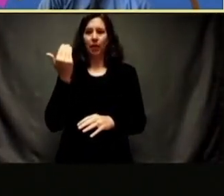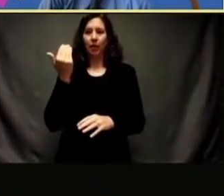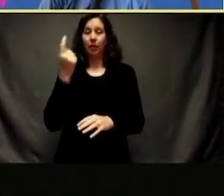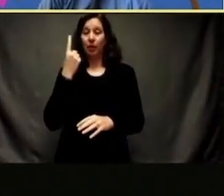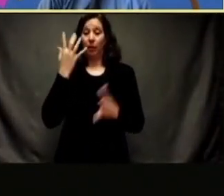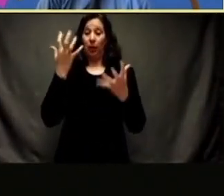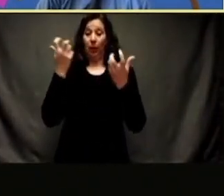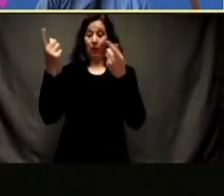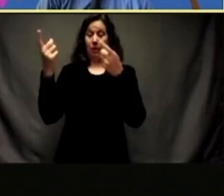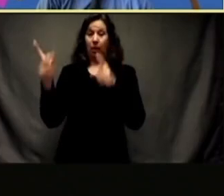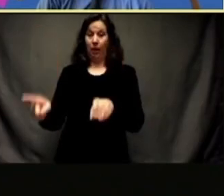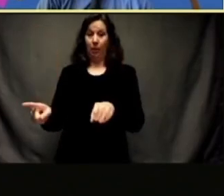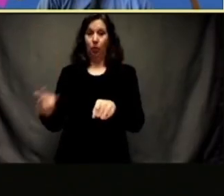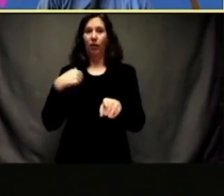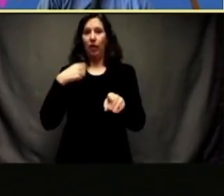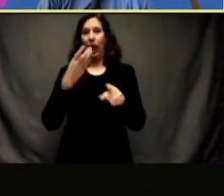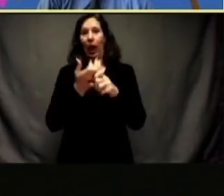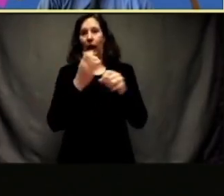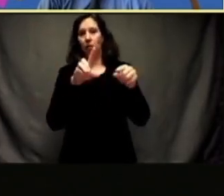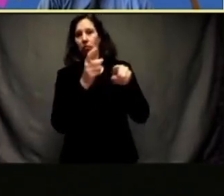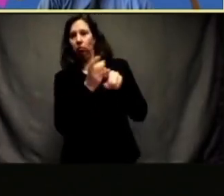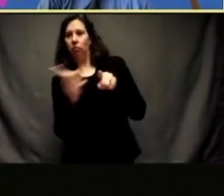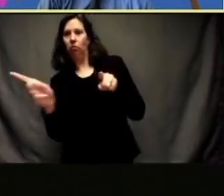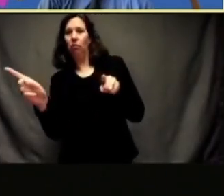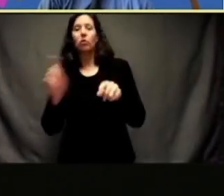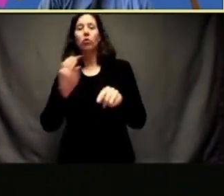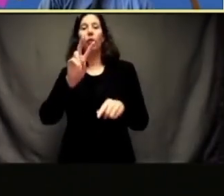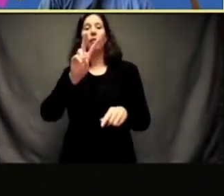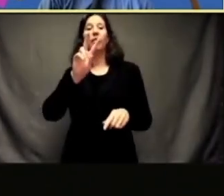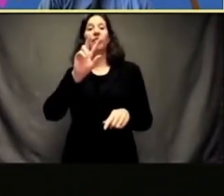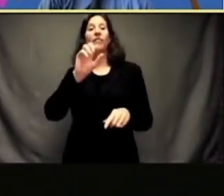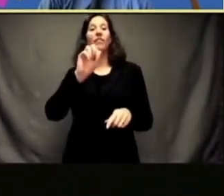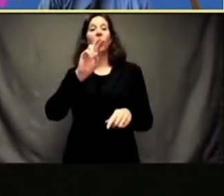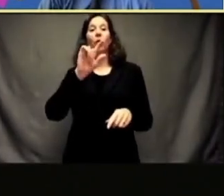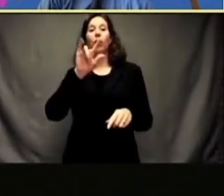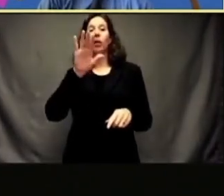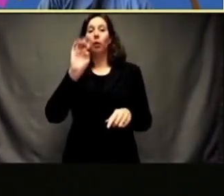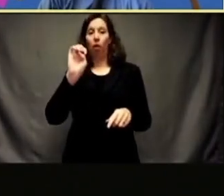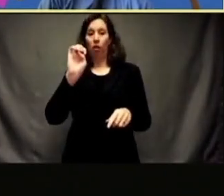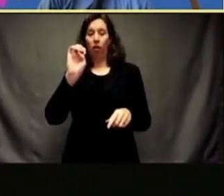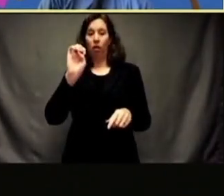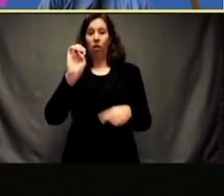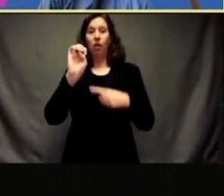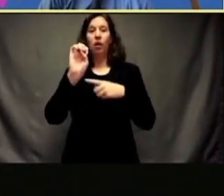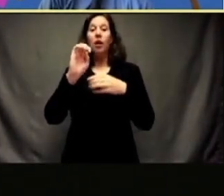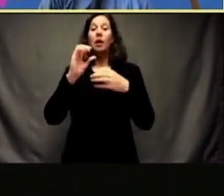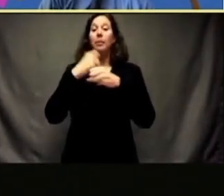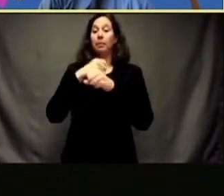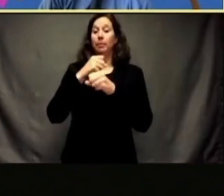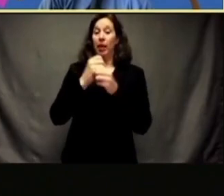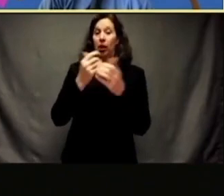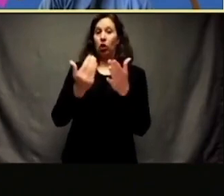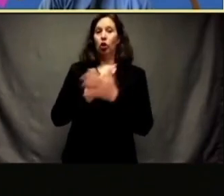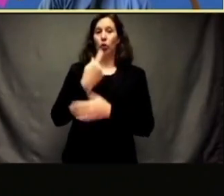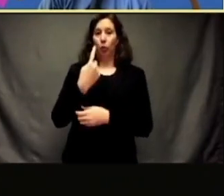happen. So we are going to go to variables, and we're going to make a new variable.